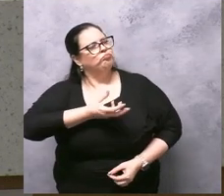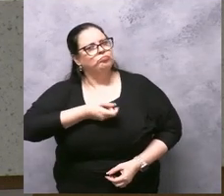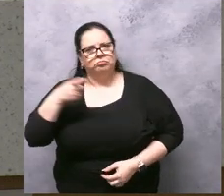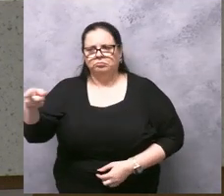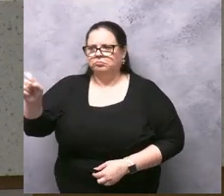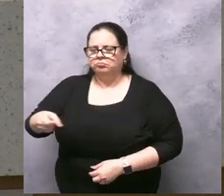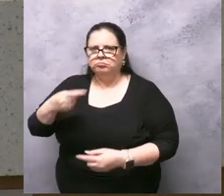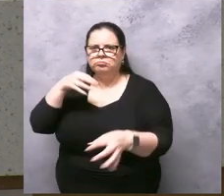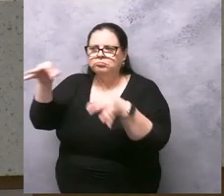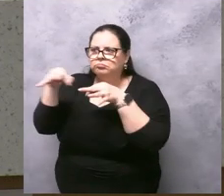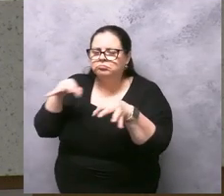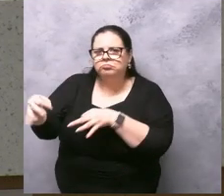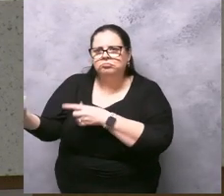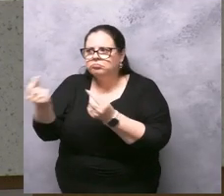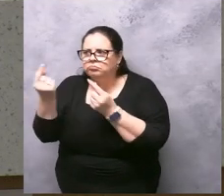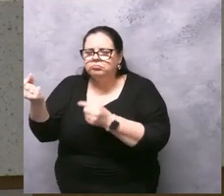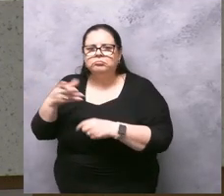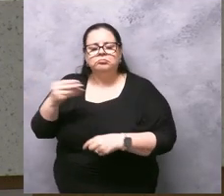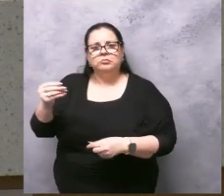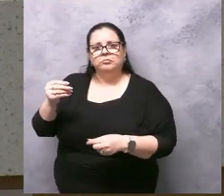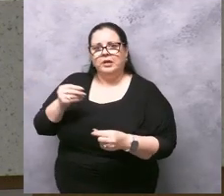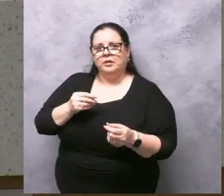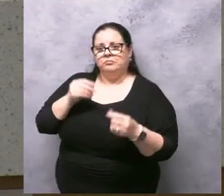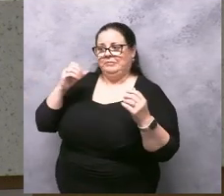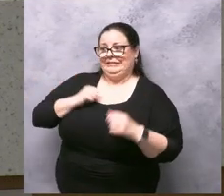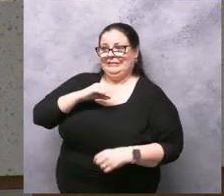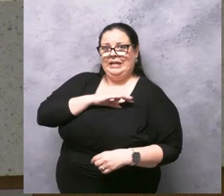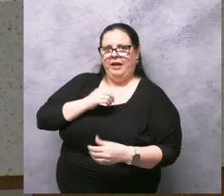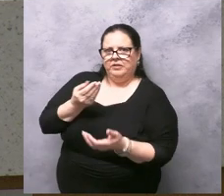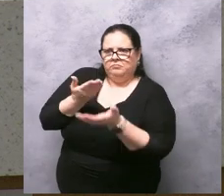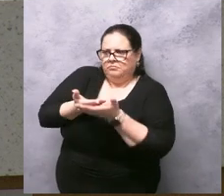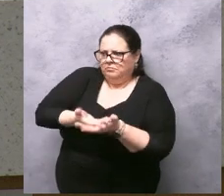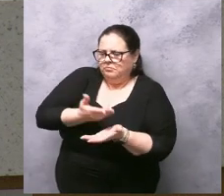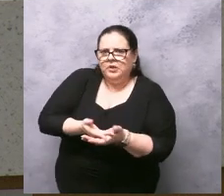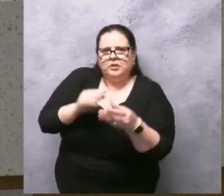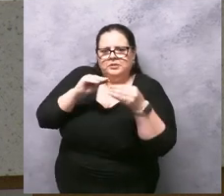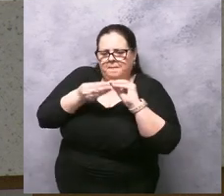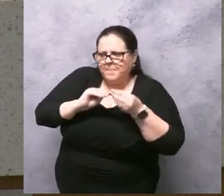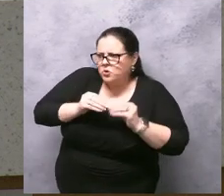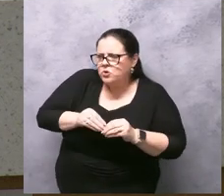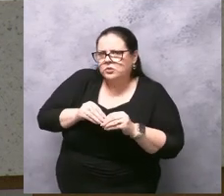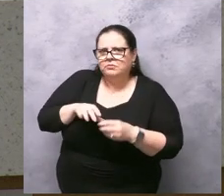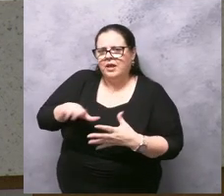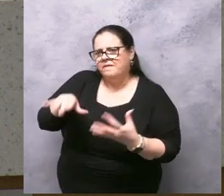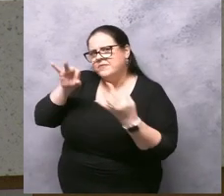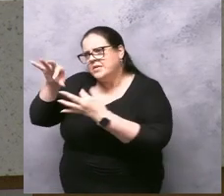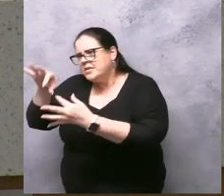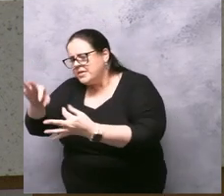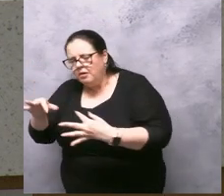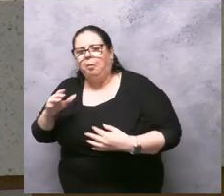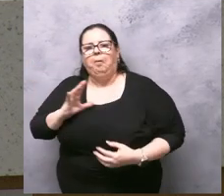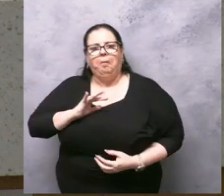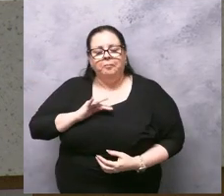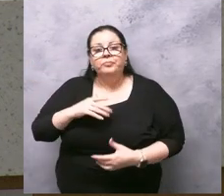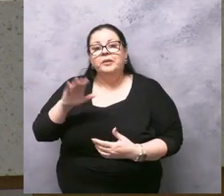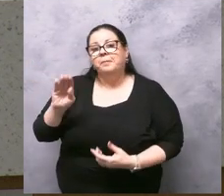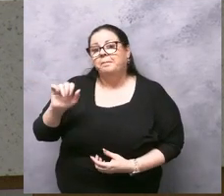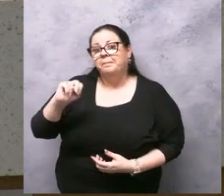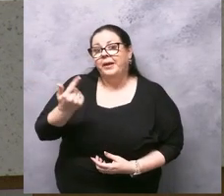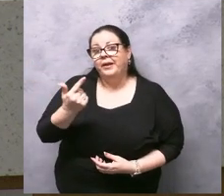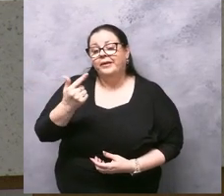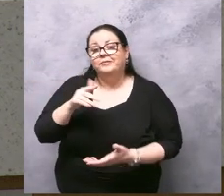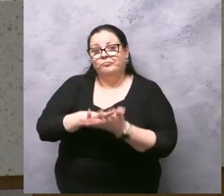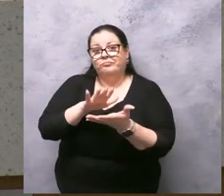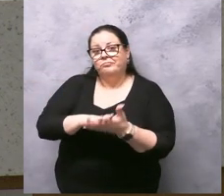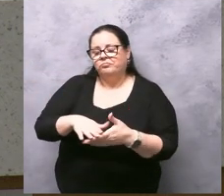growing and using data to drive their campus, and a true desire for feedback was seen. At Bang, it's a super